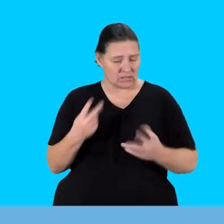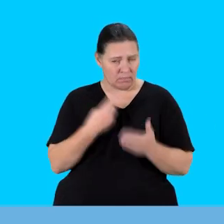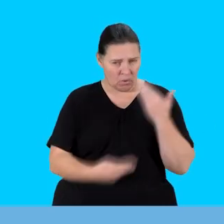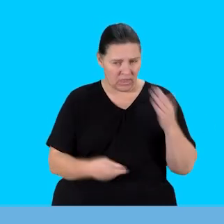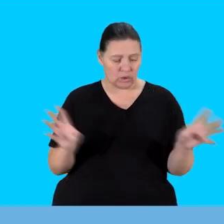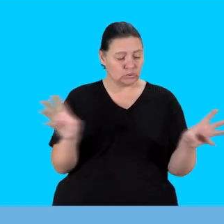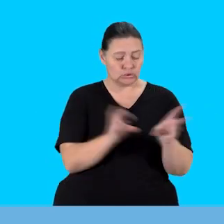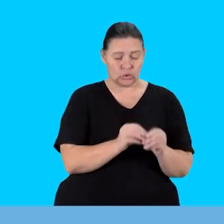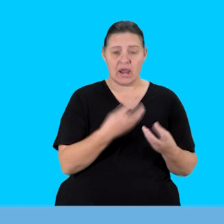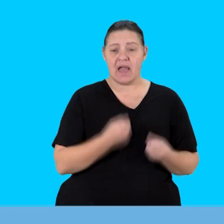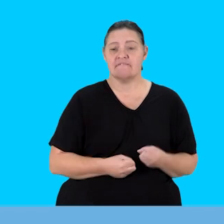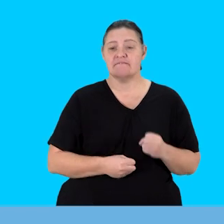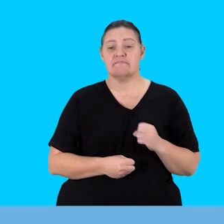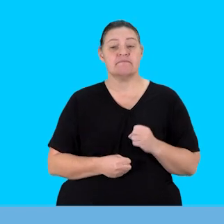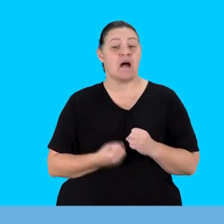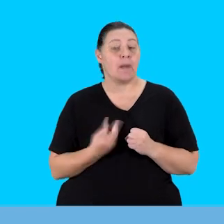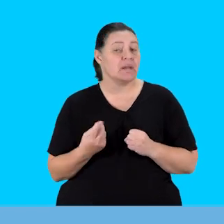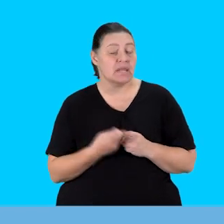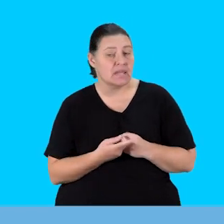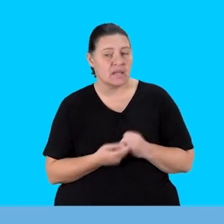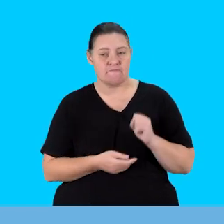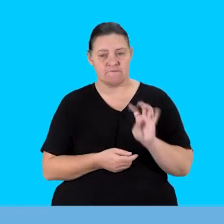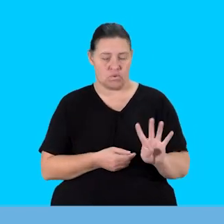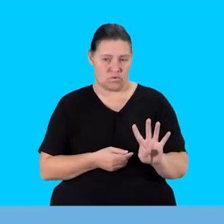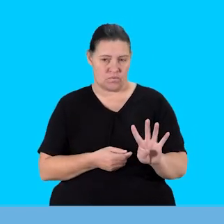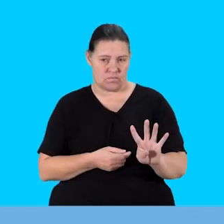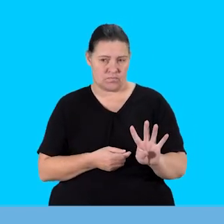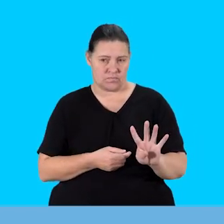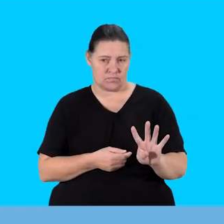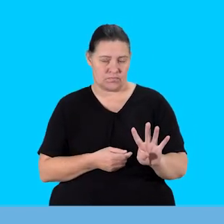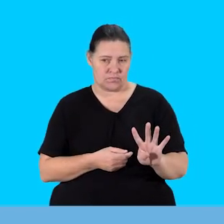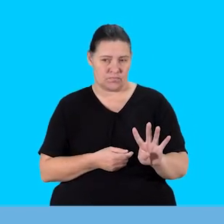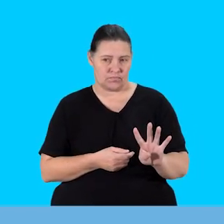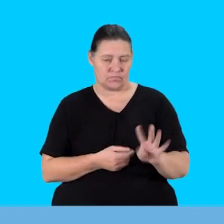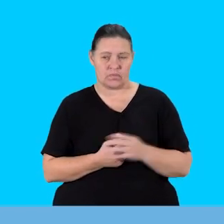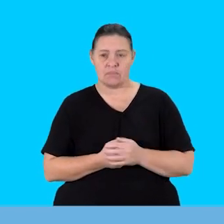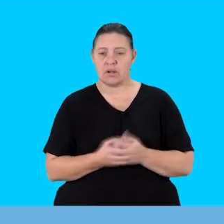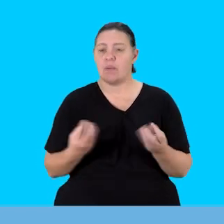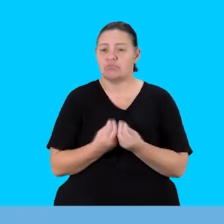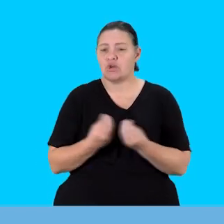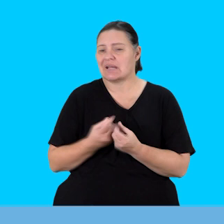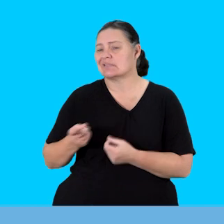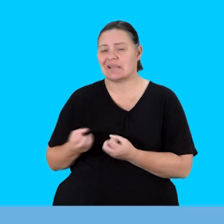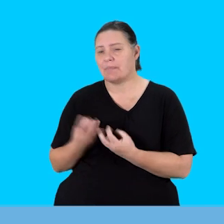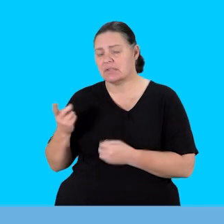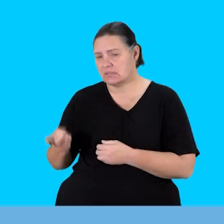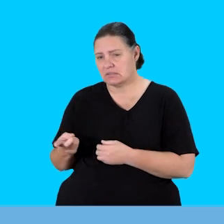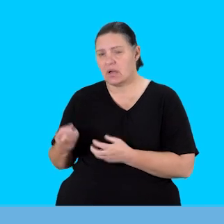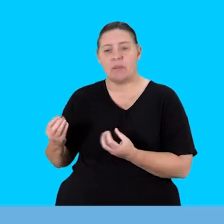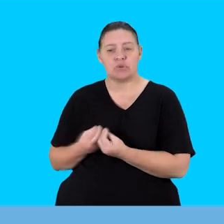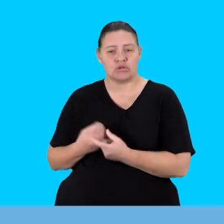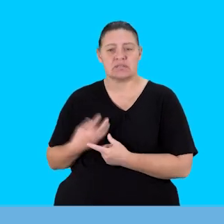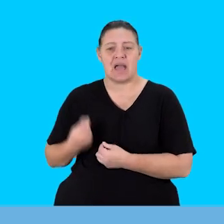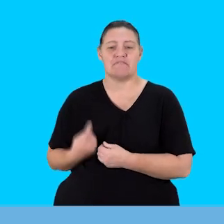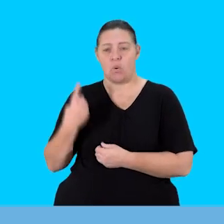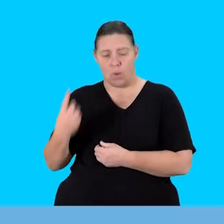reactants. In total, I have how many oxygens? 4. Now, what about the products? On the products,